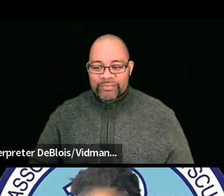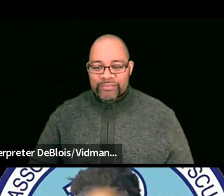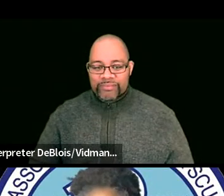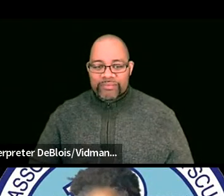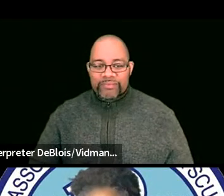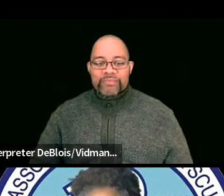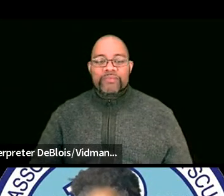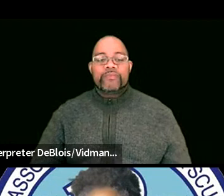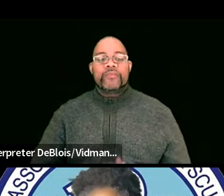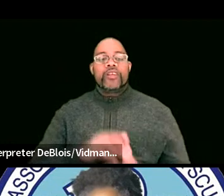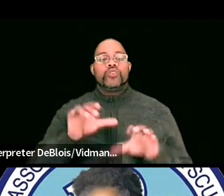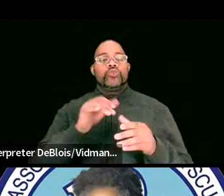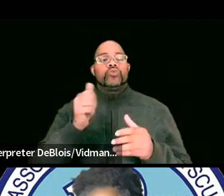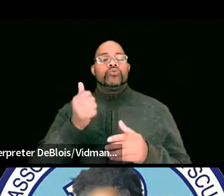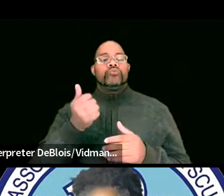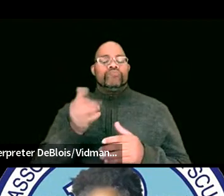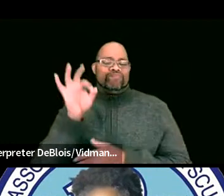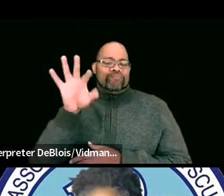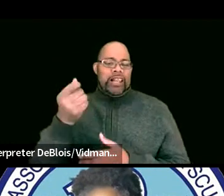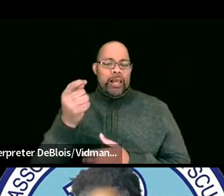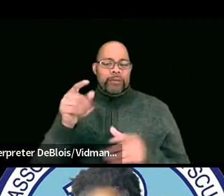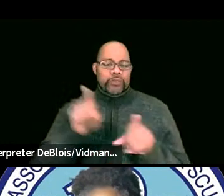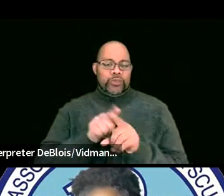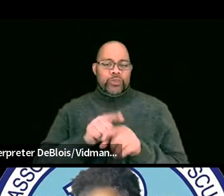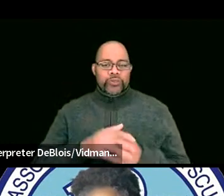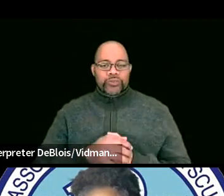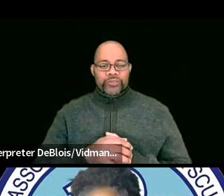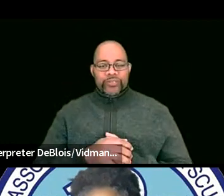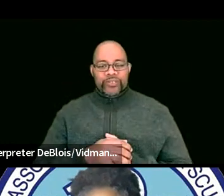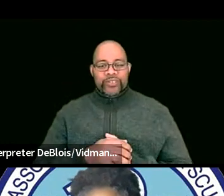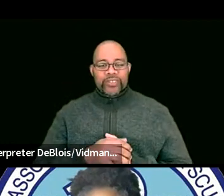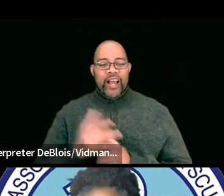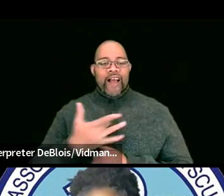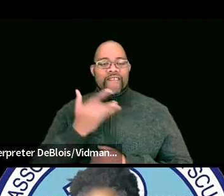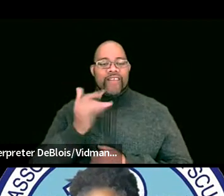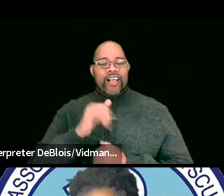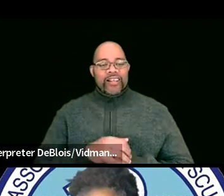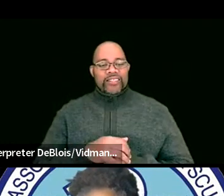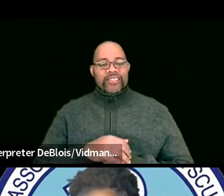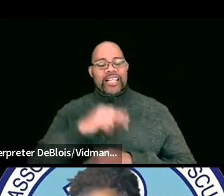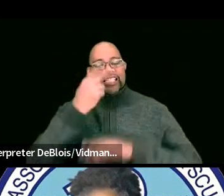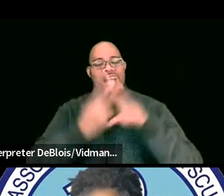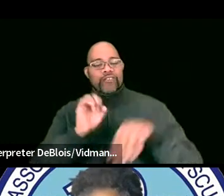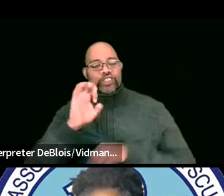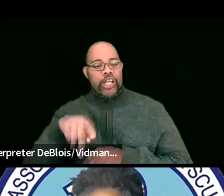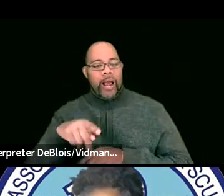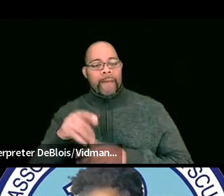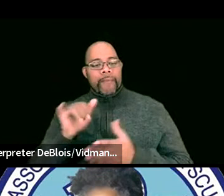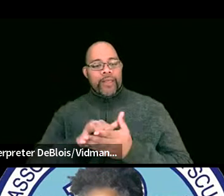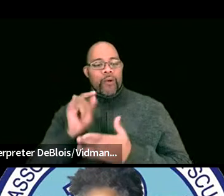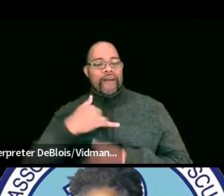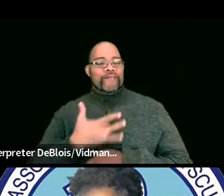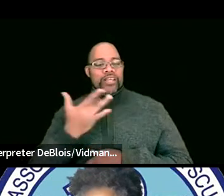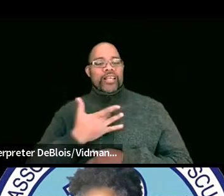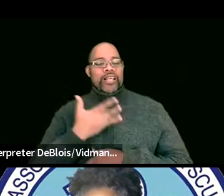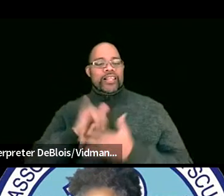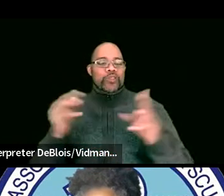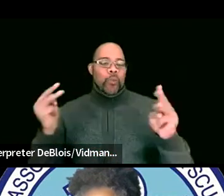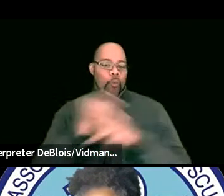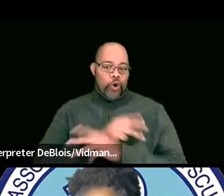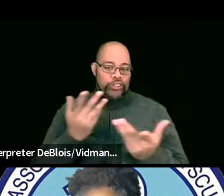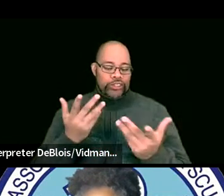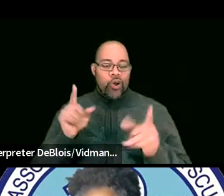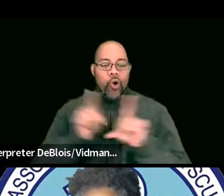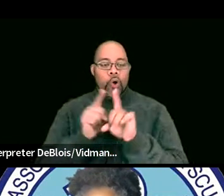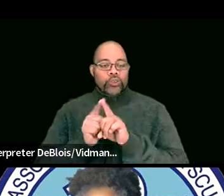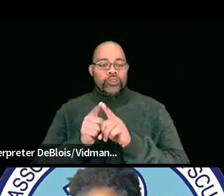Yeah, and just to kind of chime in there a little bit too, I feel like the dive shops to me is just where I feel like it's the worst.